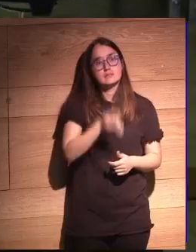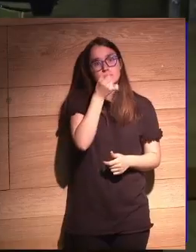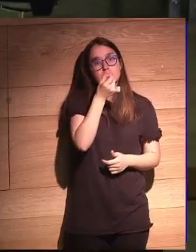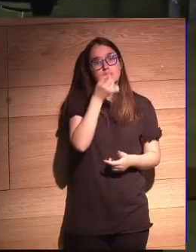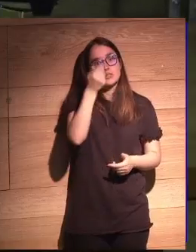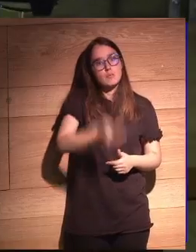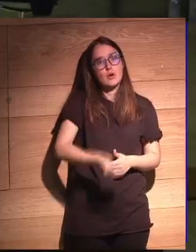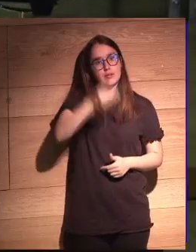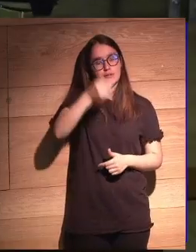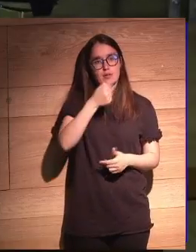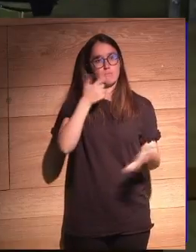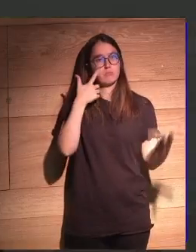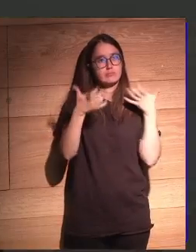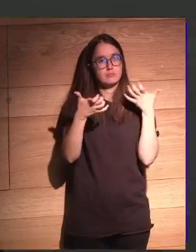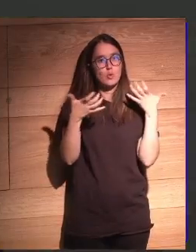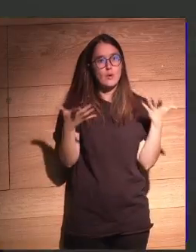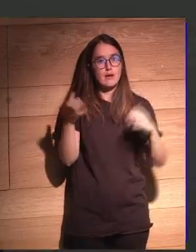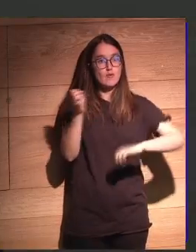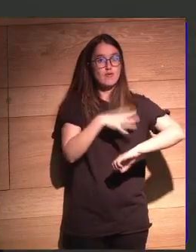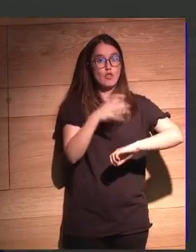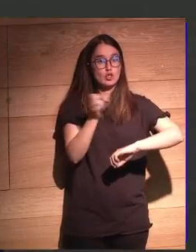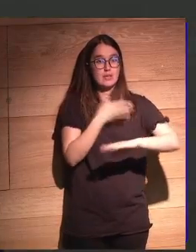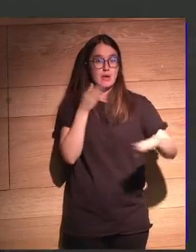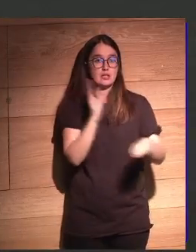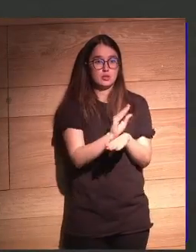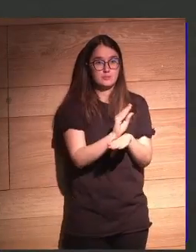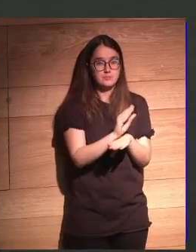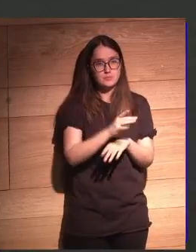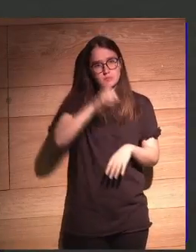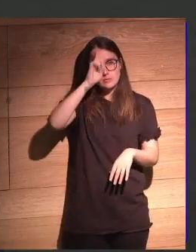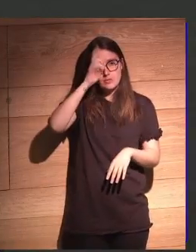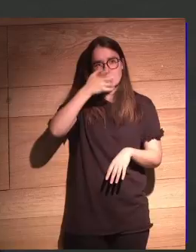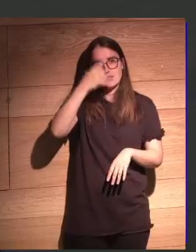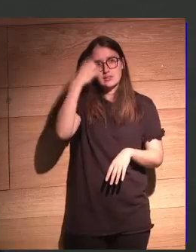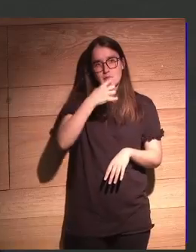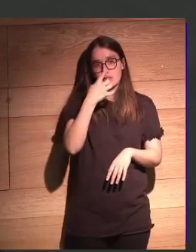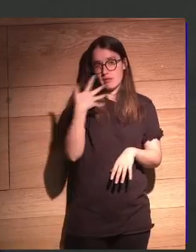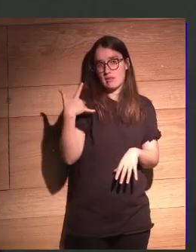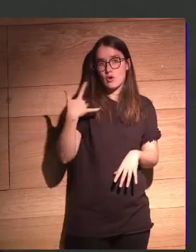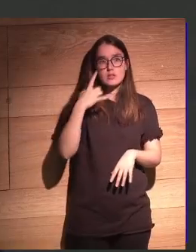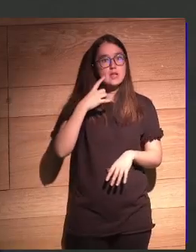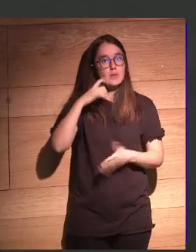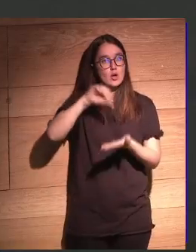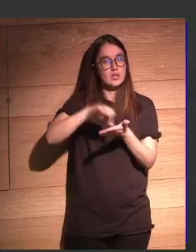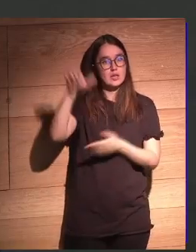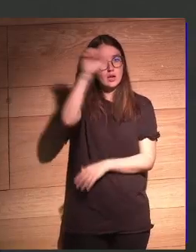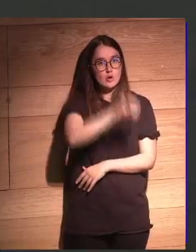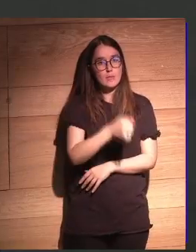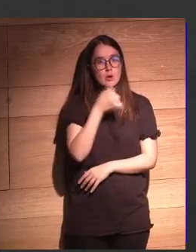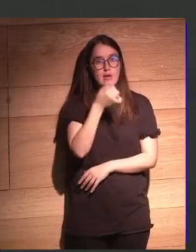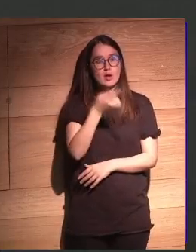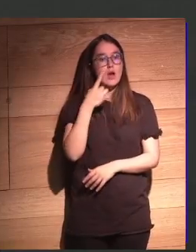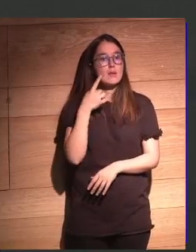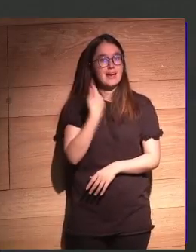that makes us different from the things that he tells in the book. The only aspect that could be different is